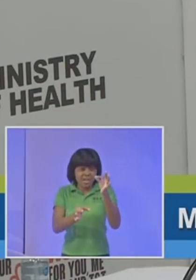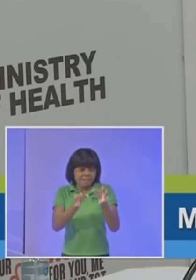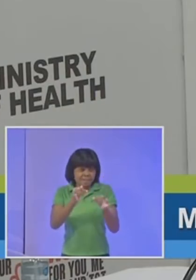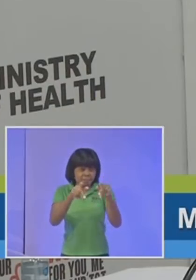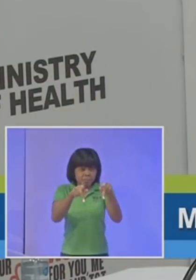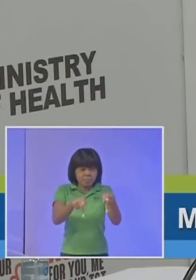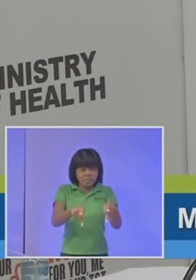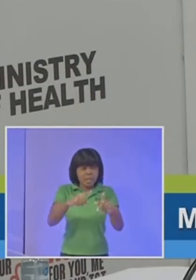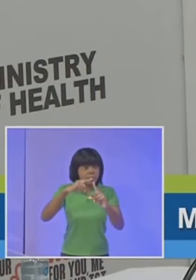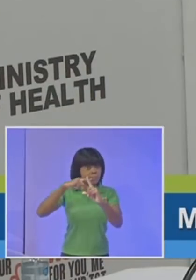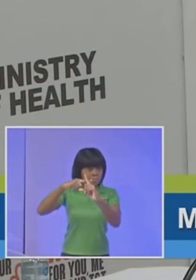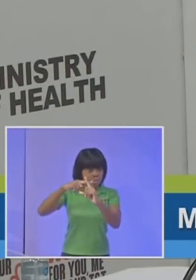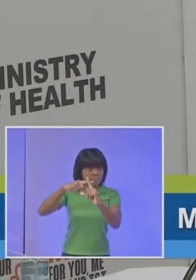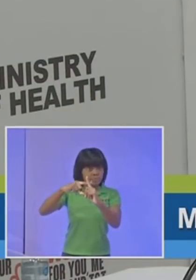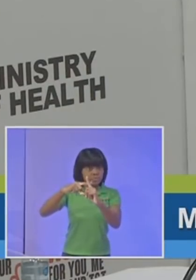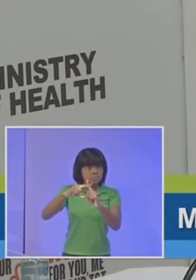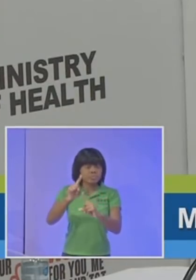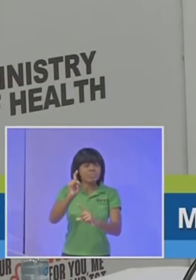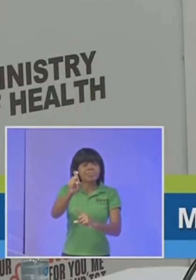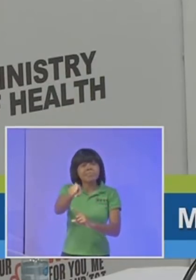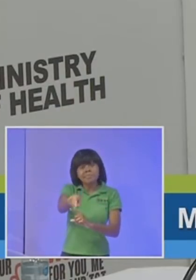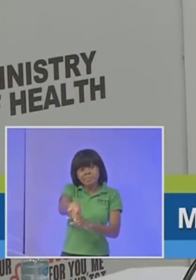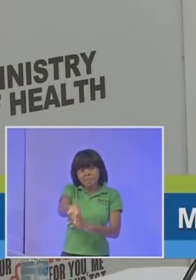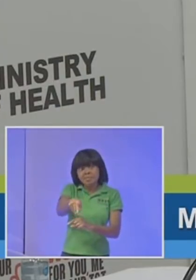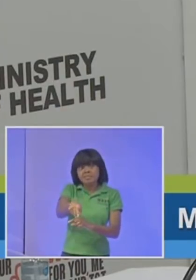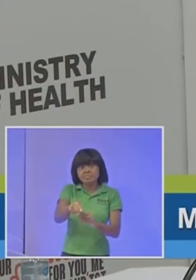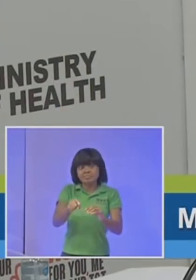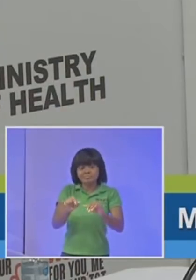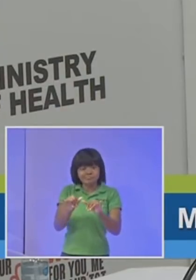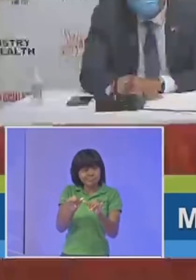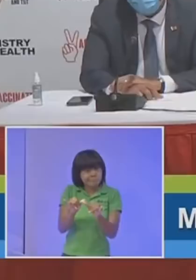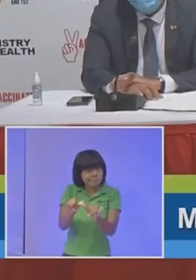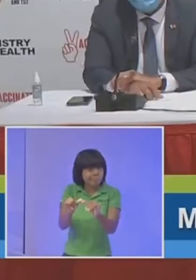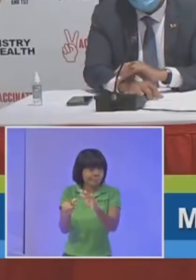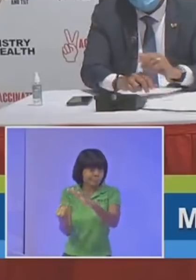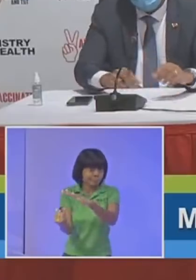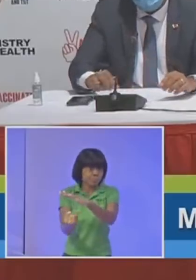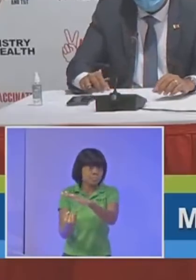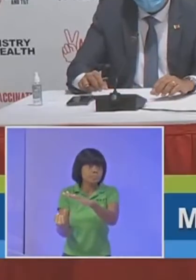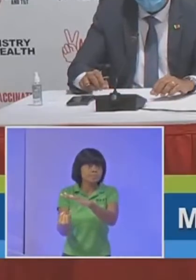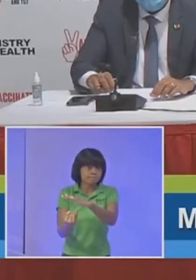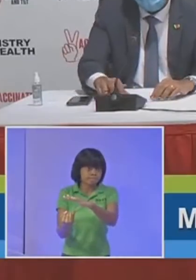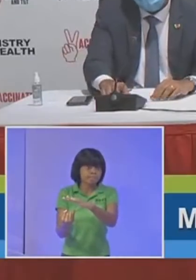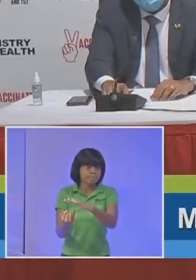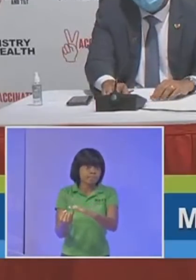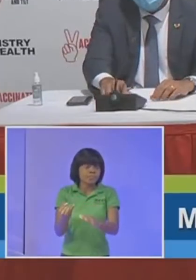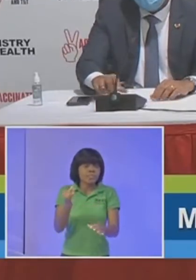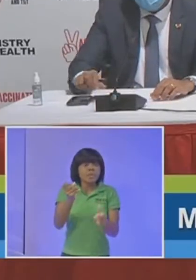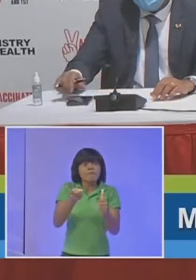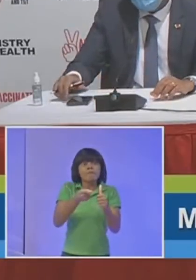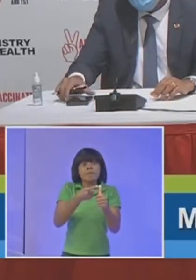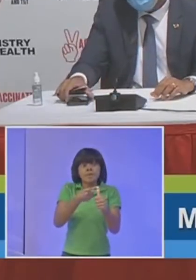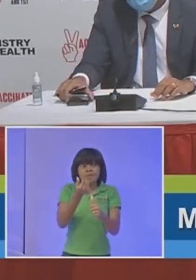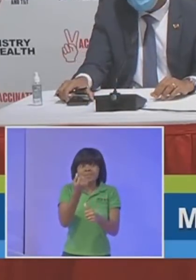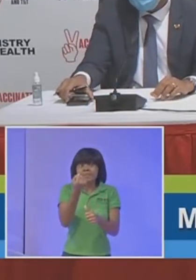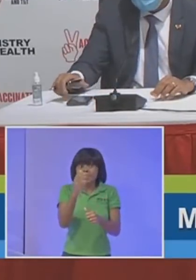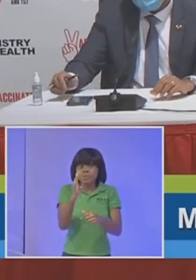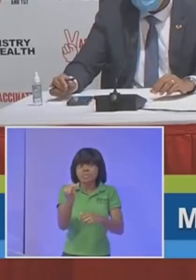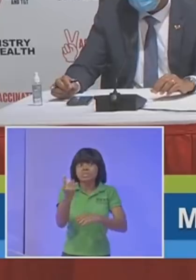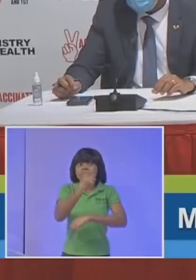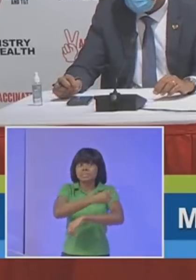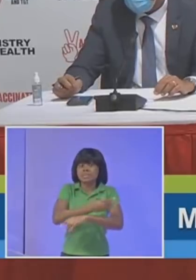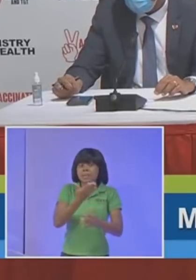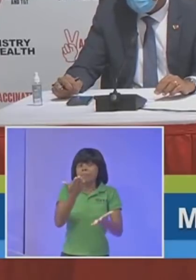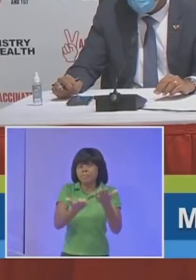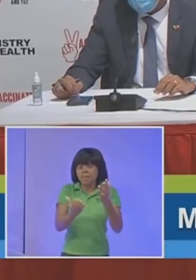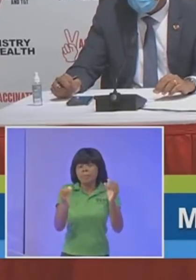already, the policy for entry remains the same as well at this point in time. Thank you very much, and we have no more questions from